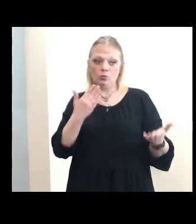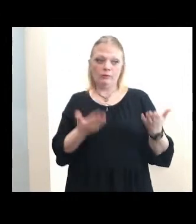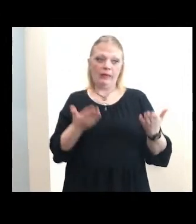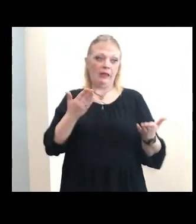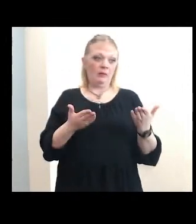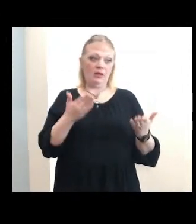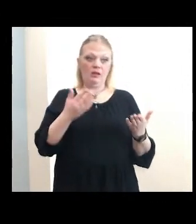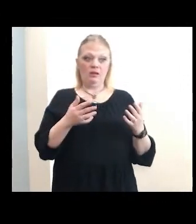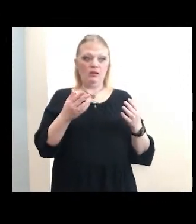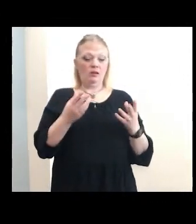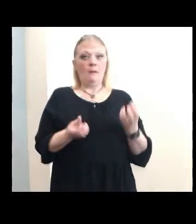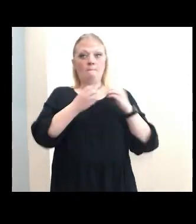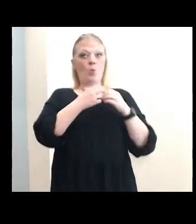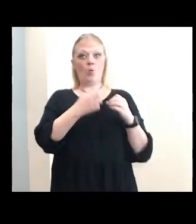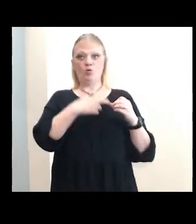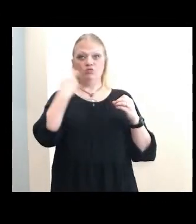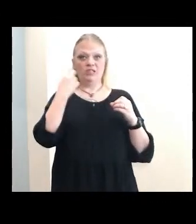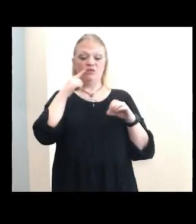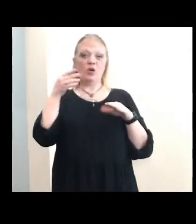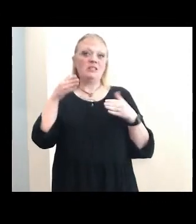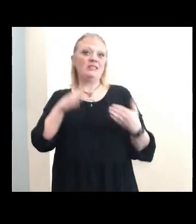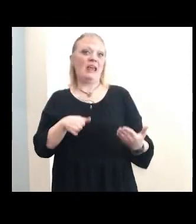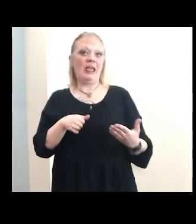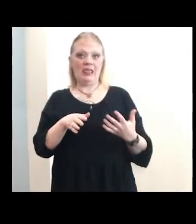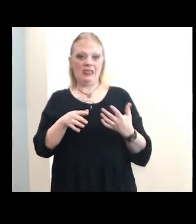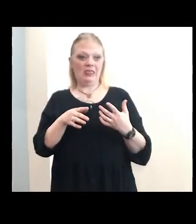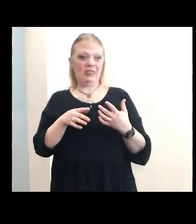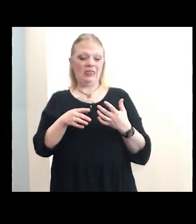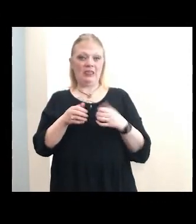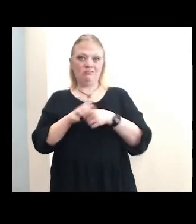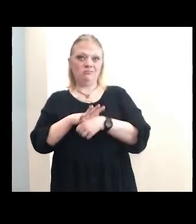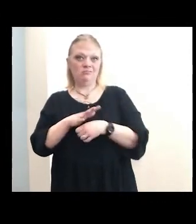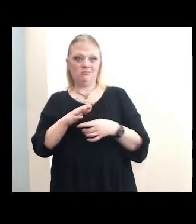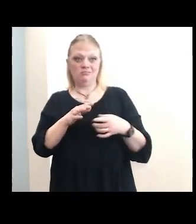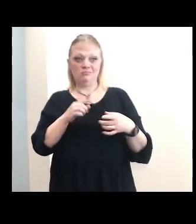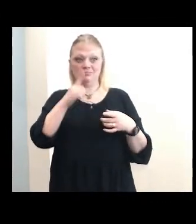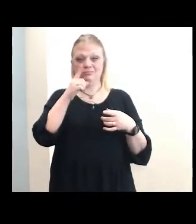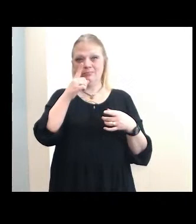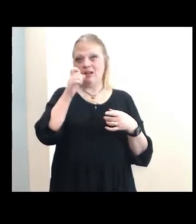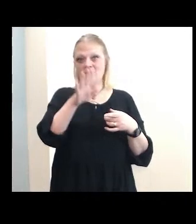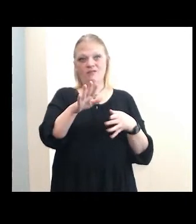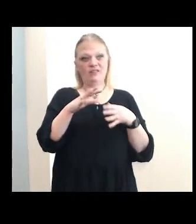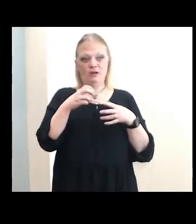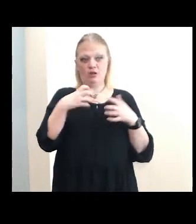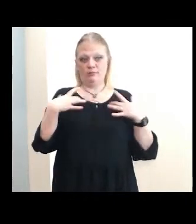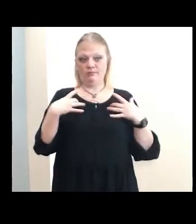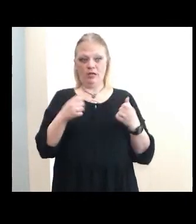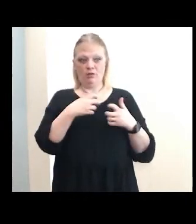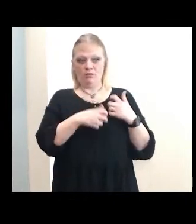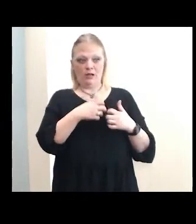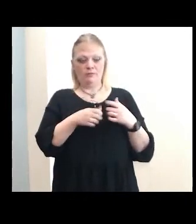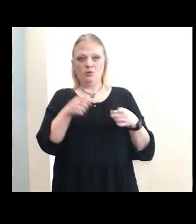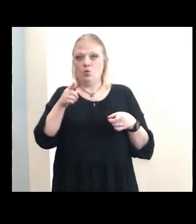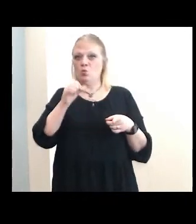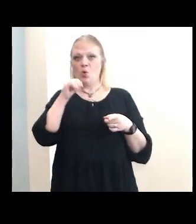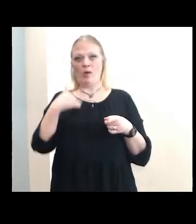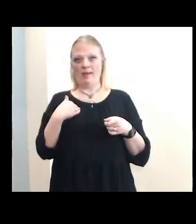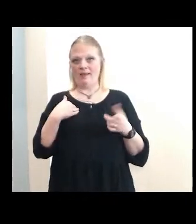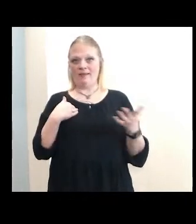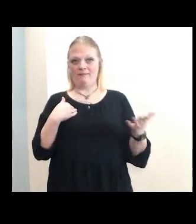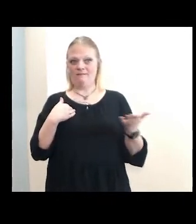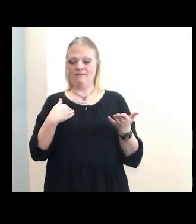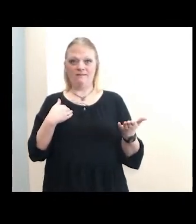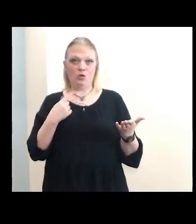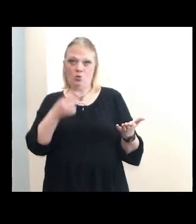be a higher risk for death from COVID-19 due to an issue that they have than you are. Just